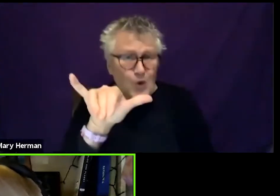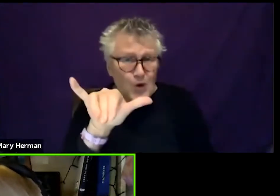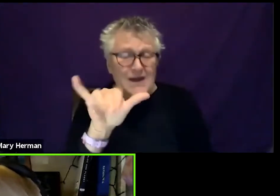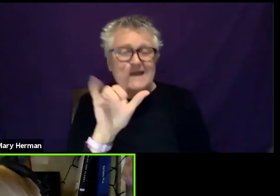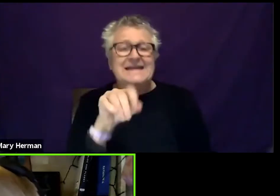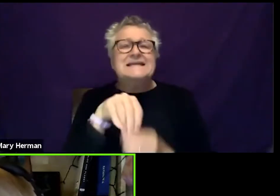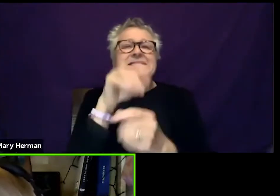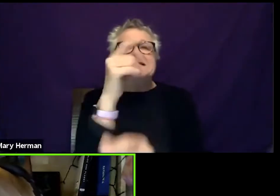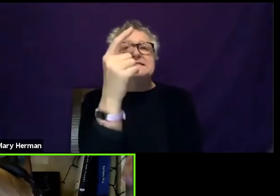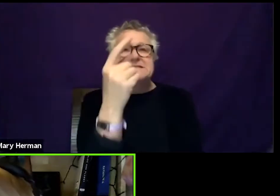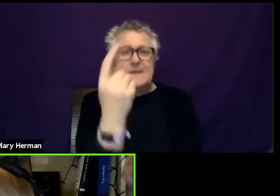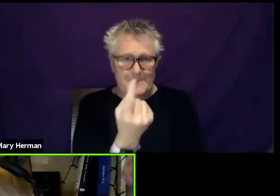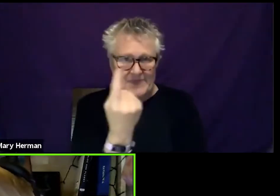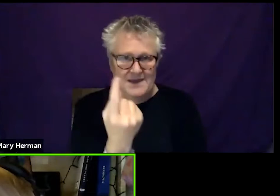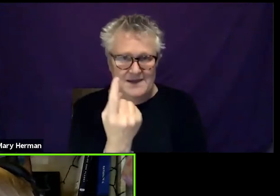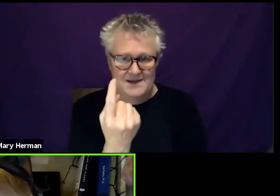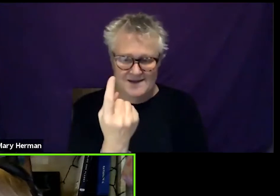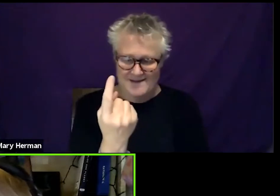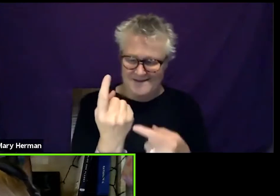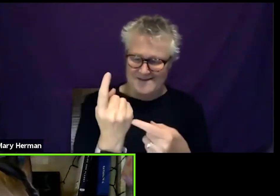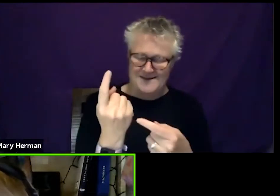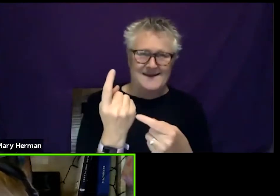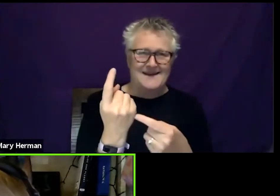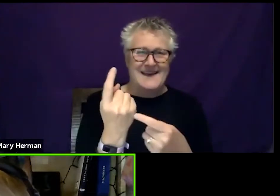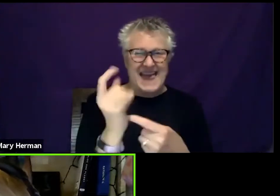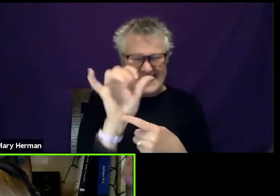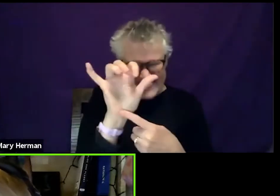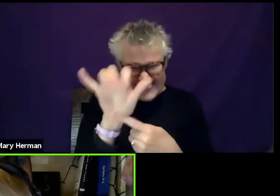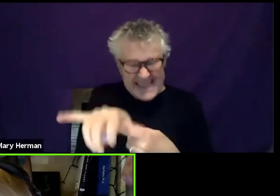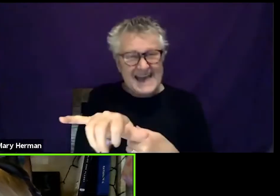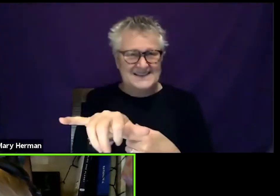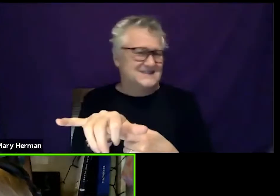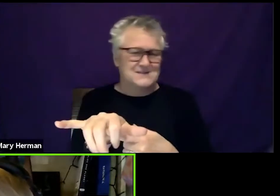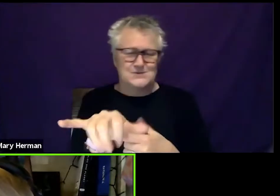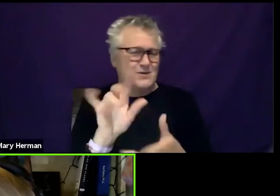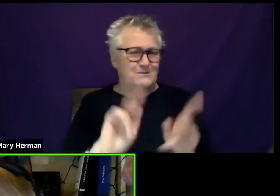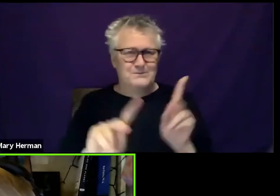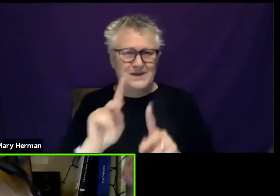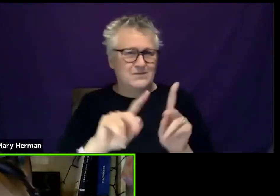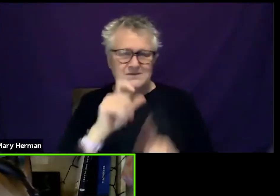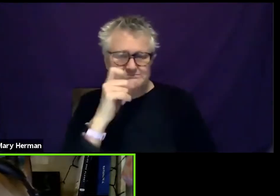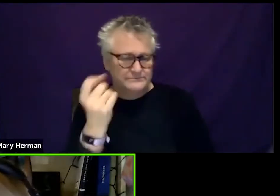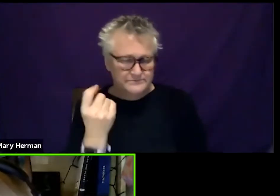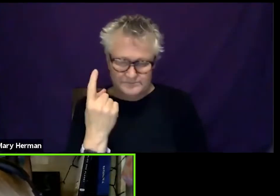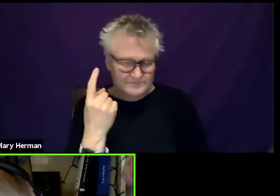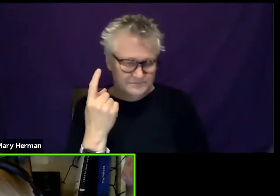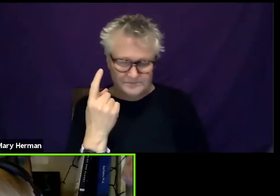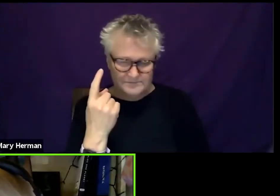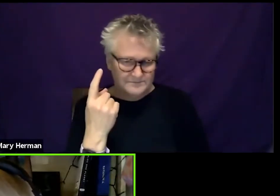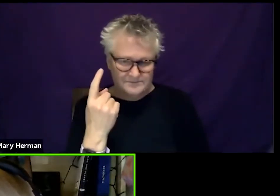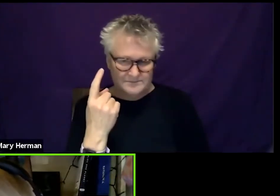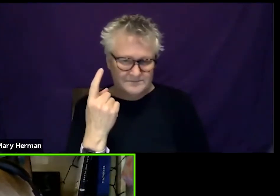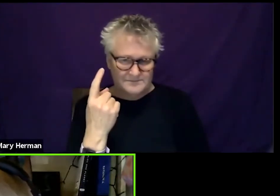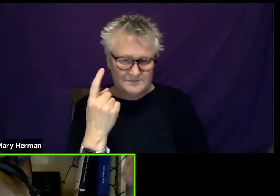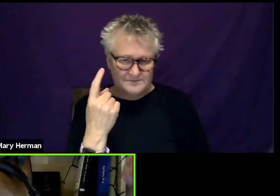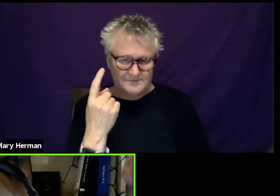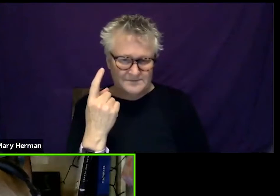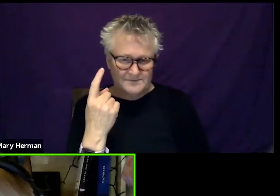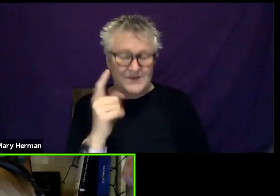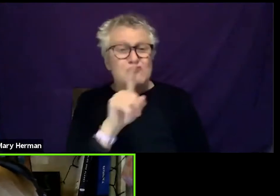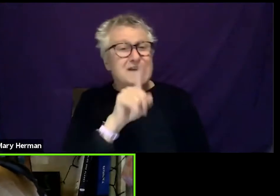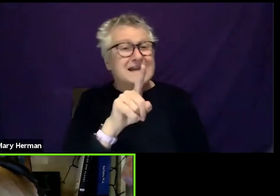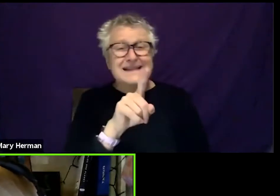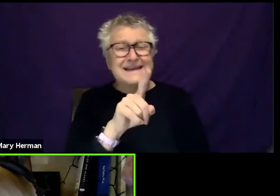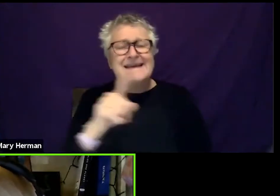people don't understand, is that actually it doesn't matter what your disability